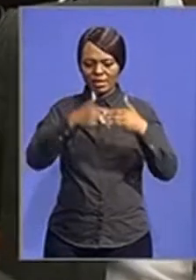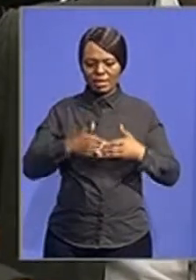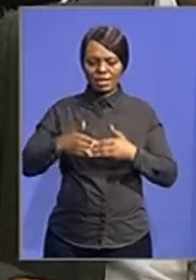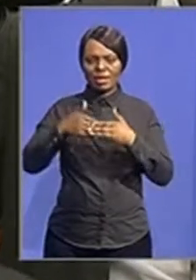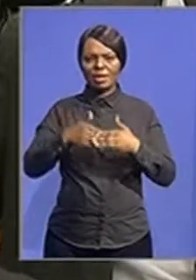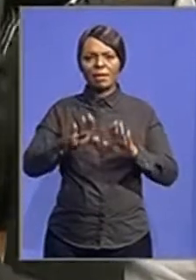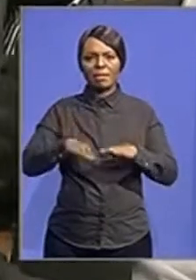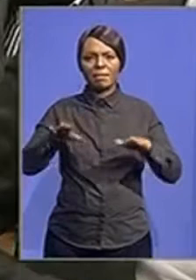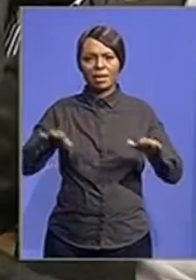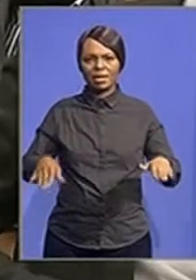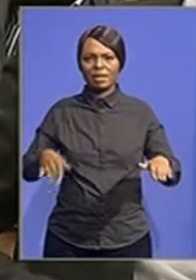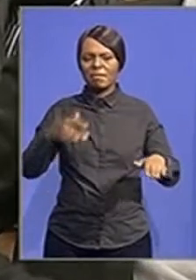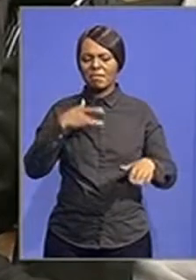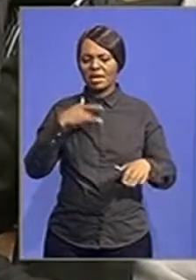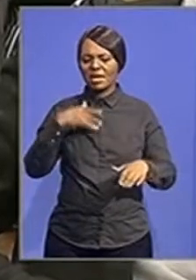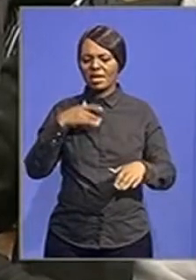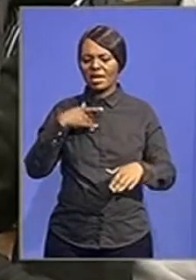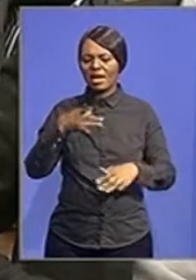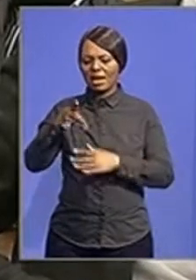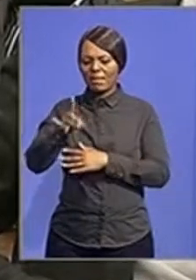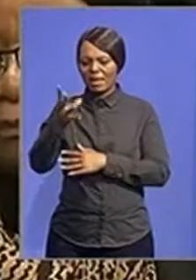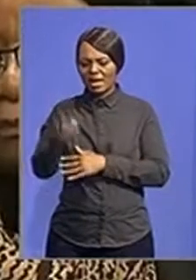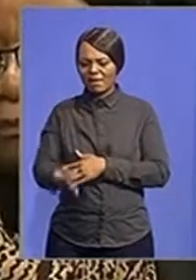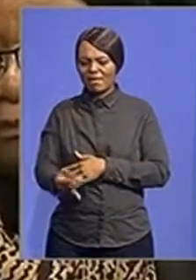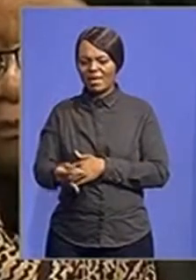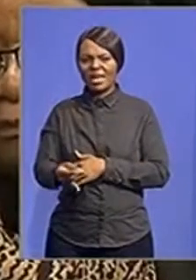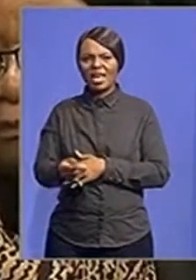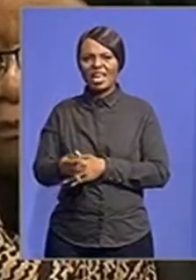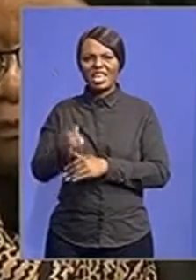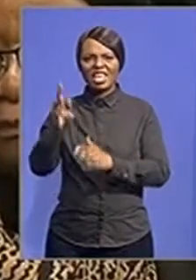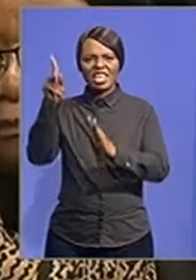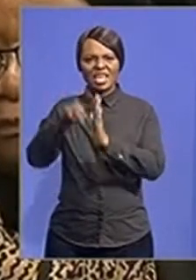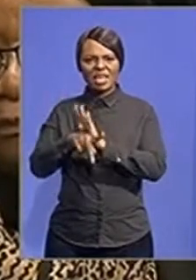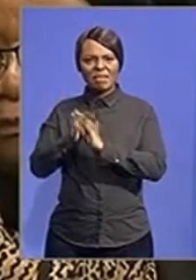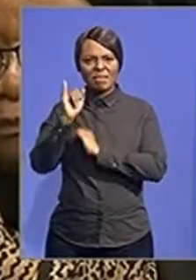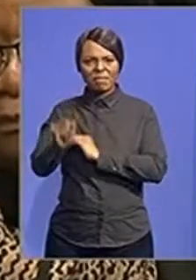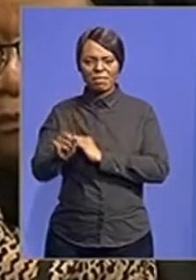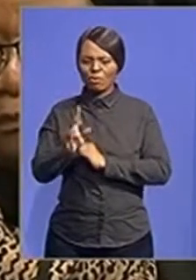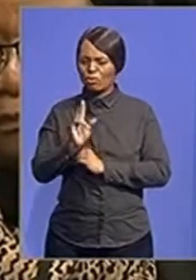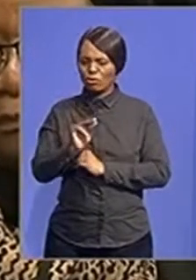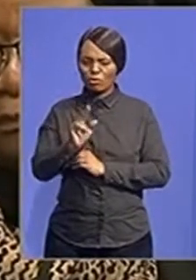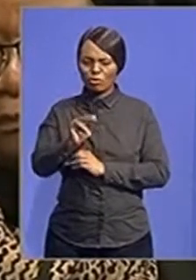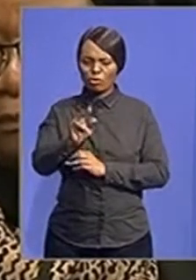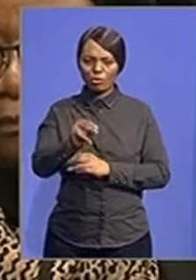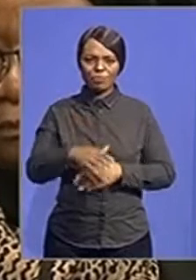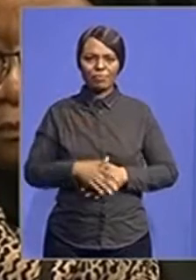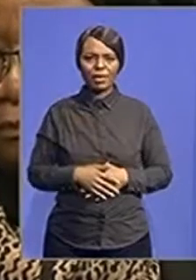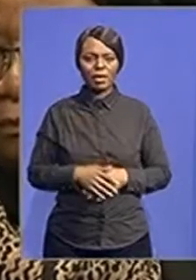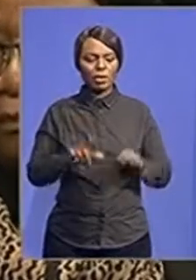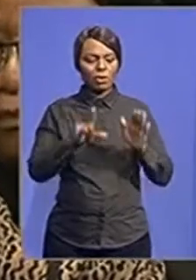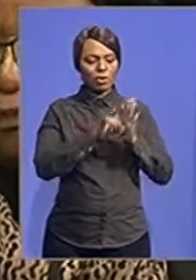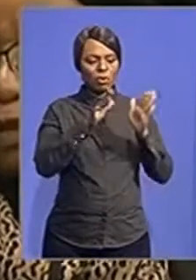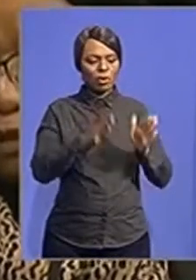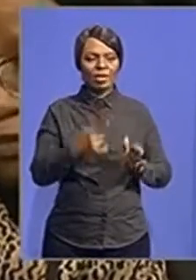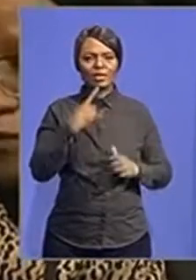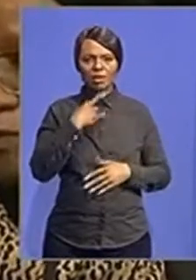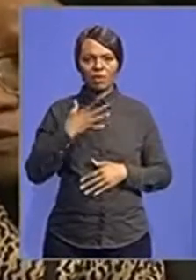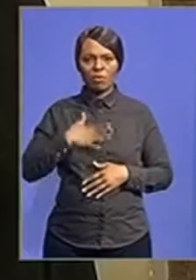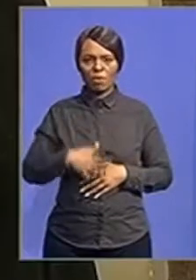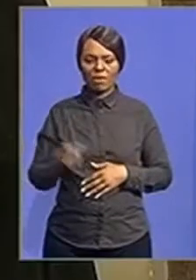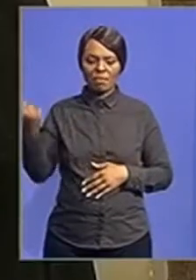ke be ke ya go di bolaya ka swele. Babueledi ba ga Modise ba re ba ikaeletse go batla dituelo tsa ditshenyegelo